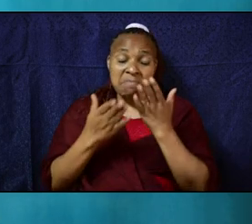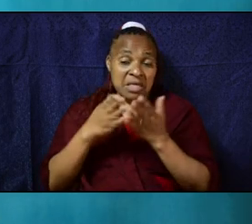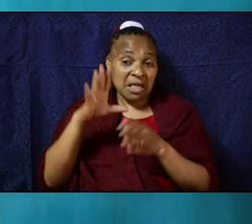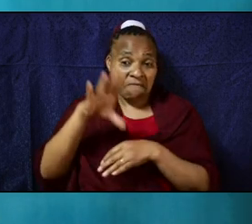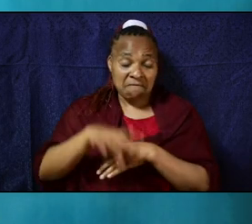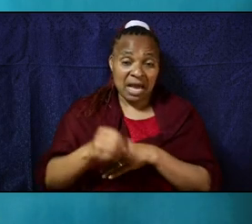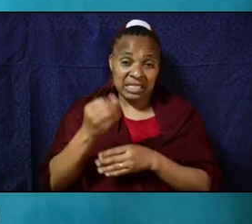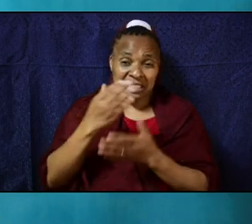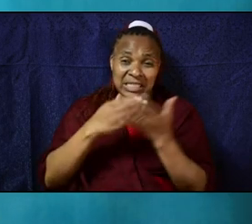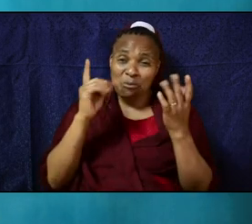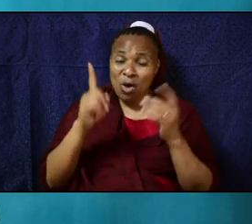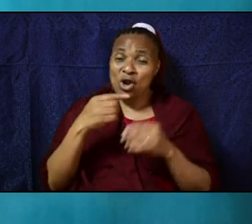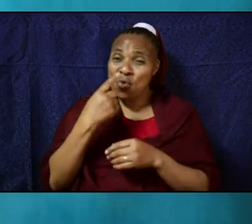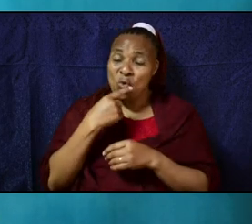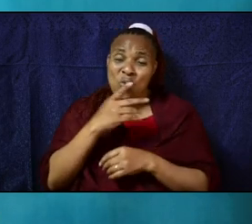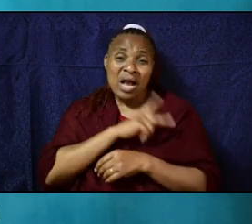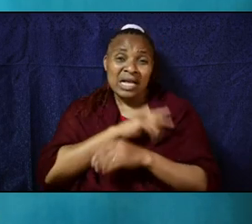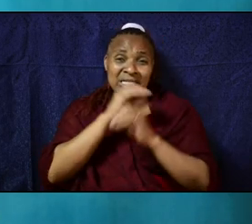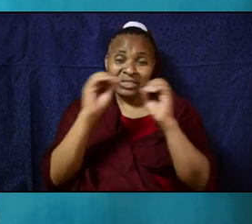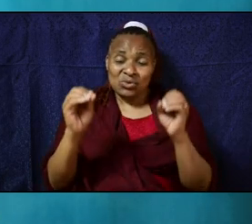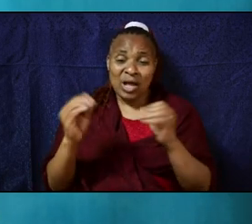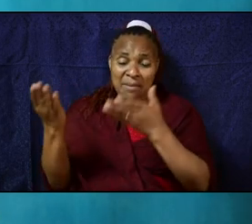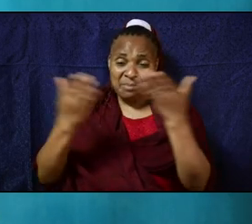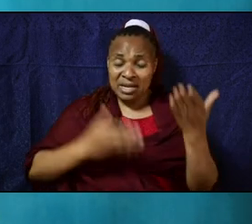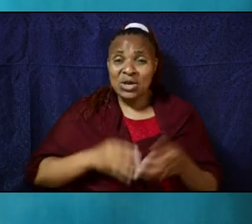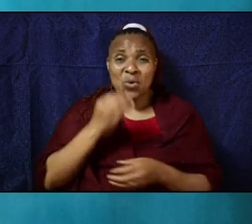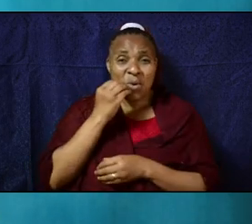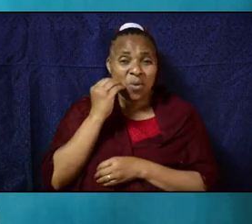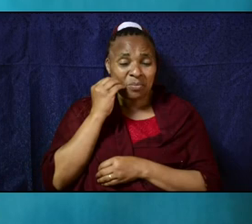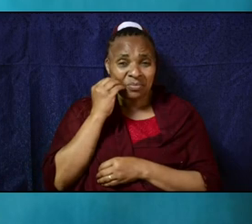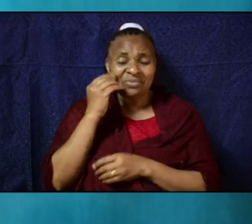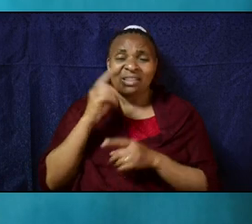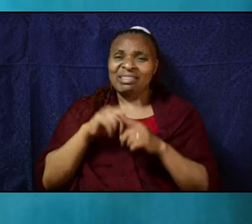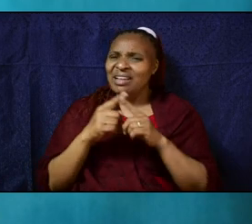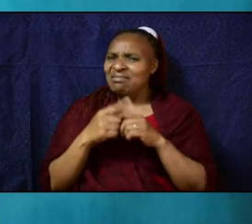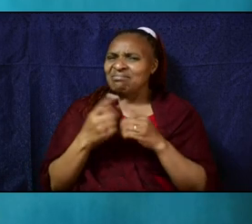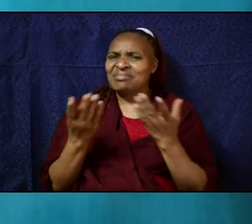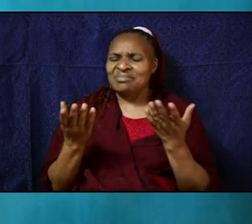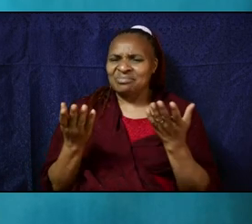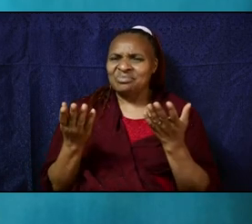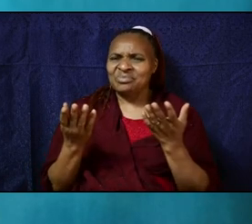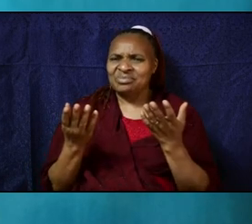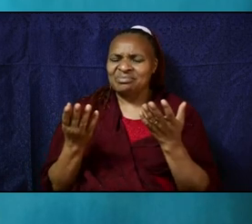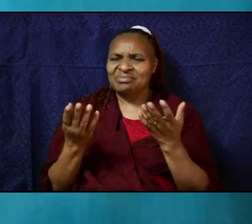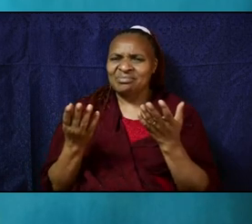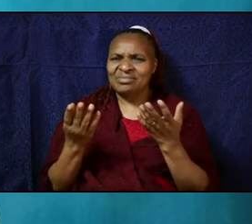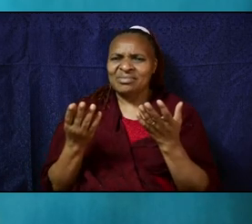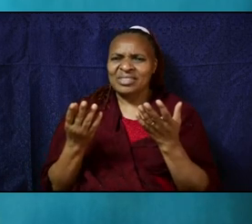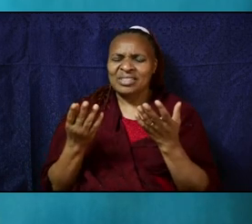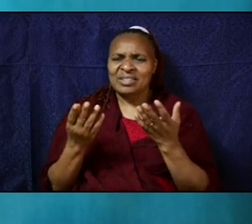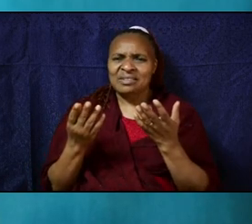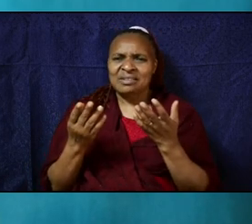who's courteous and kind and I bring them into the home, then yeah, there are no clashes that would